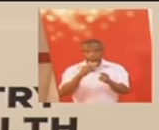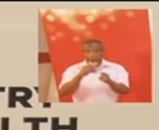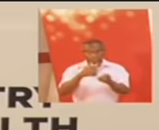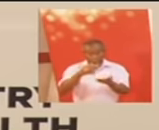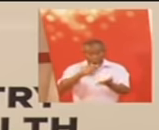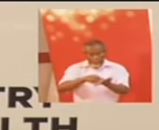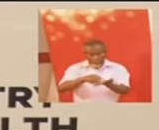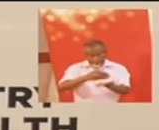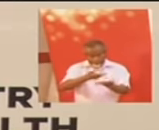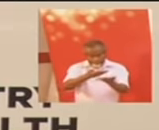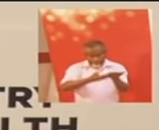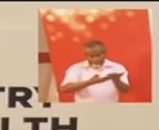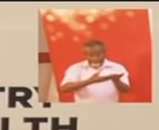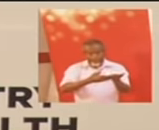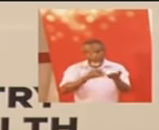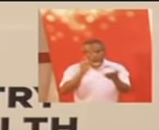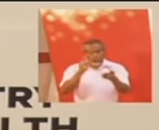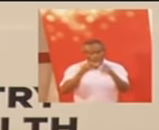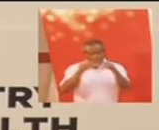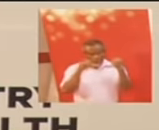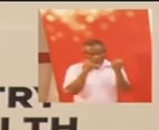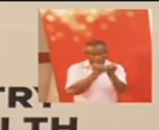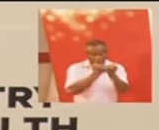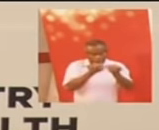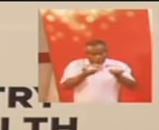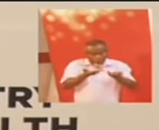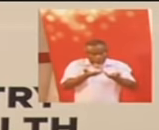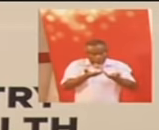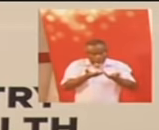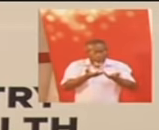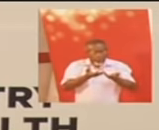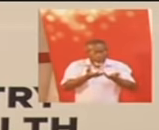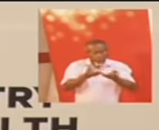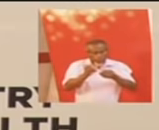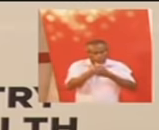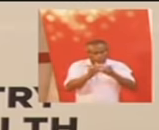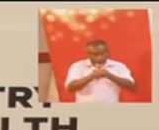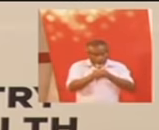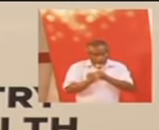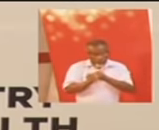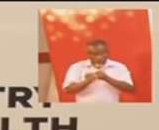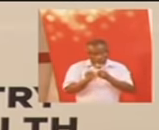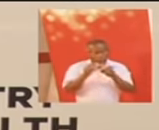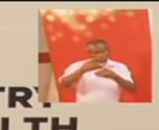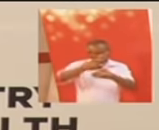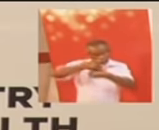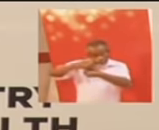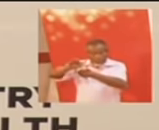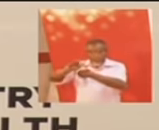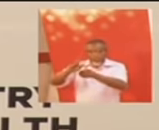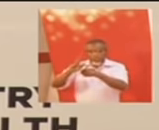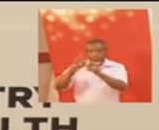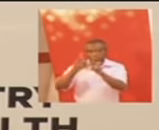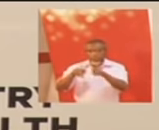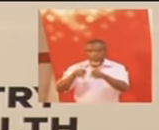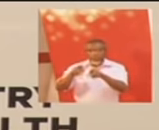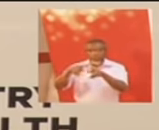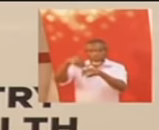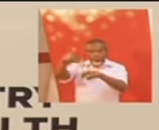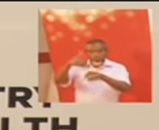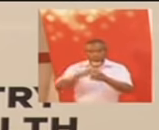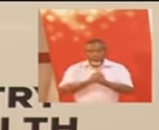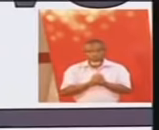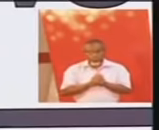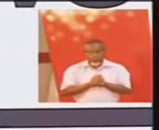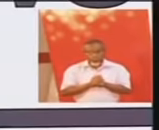they have a team of people assigned in each office to disseminate those results to the public. Dr. Earl, I believe the second question, you can take